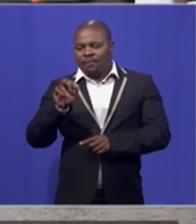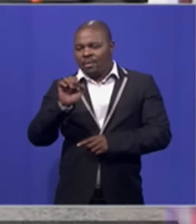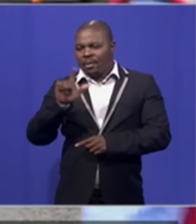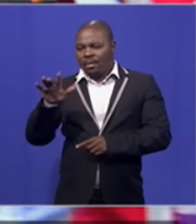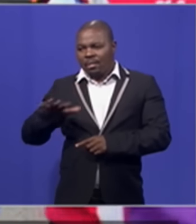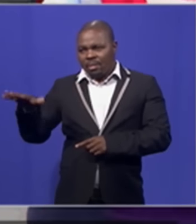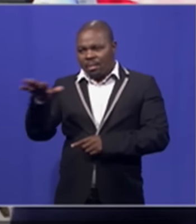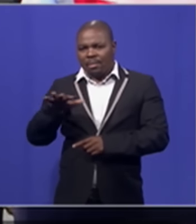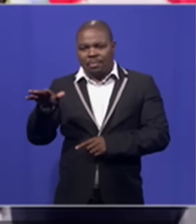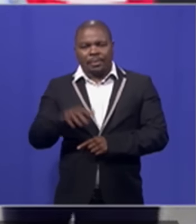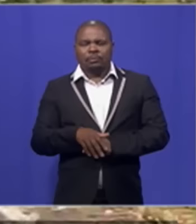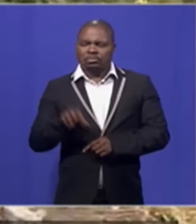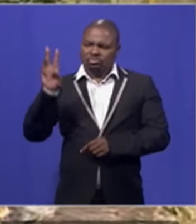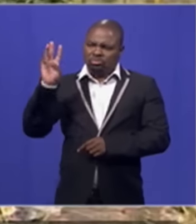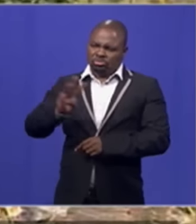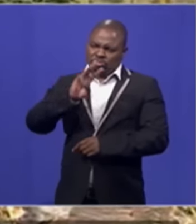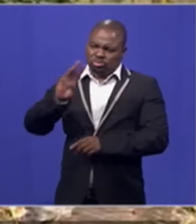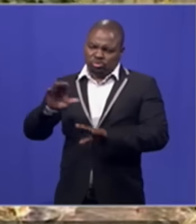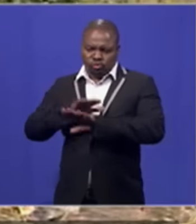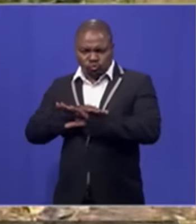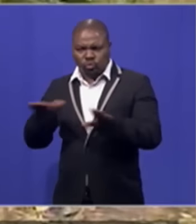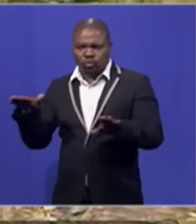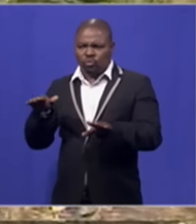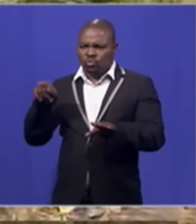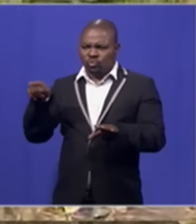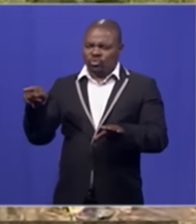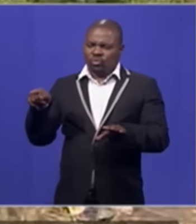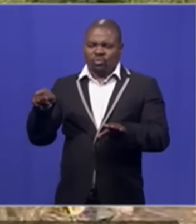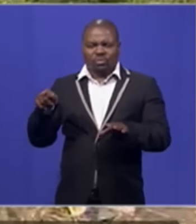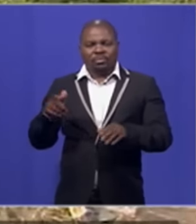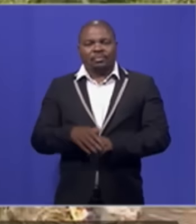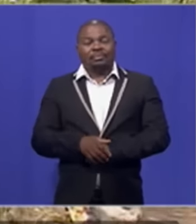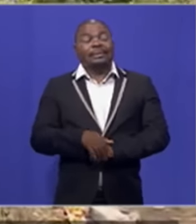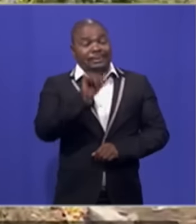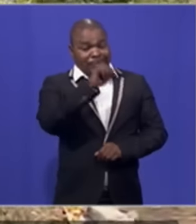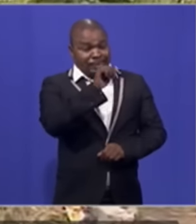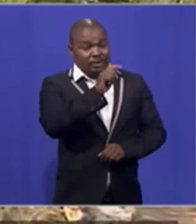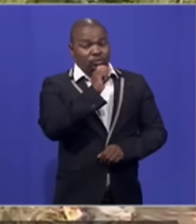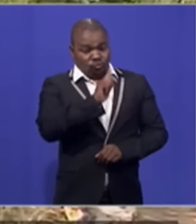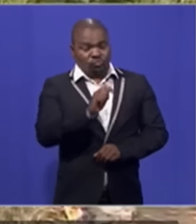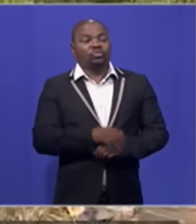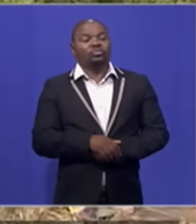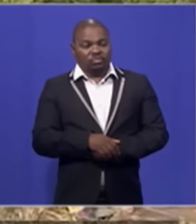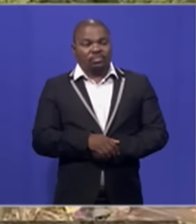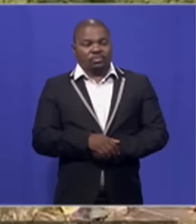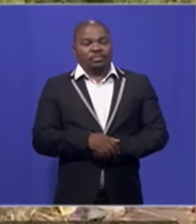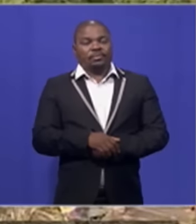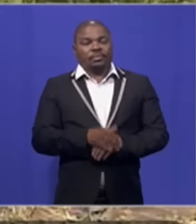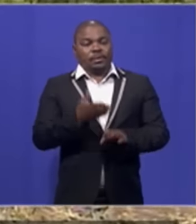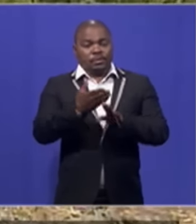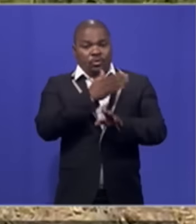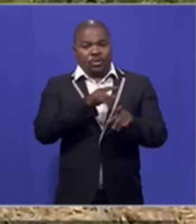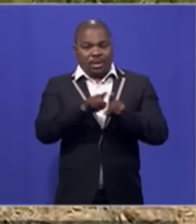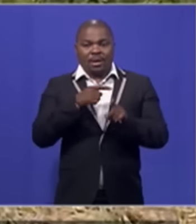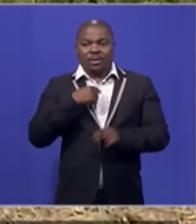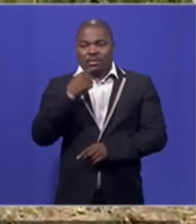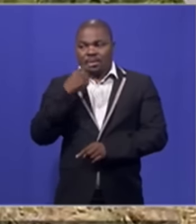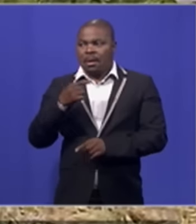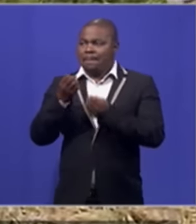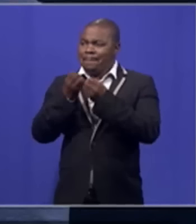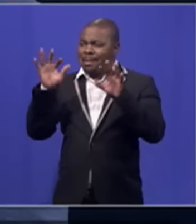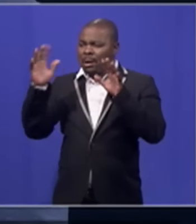ne se ntse seolla diketsahalo tsena ka sehlo ka bohale haholo jwale ka ne sentse ke ile ka bolela hore tshehetso ene le matla